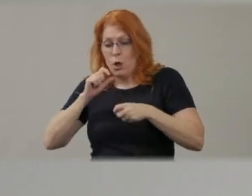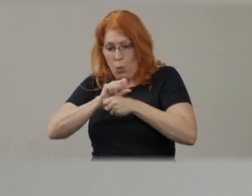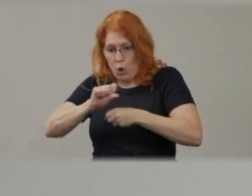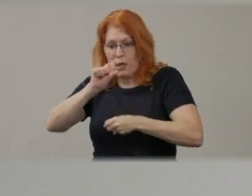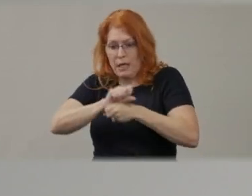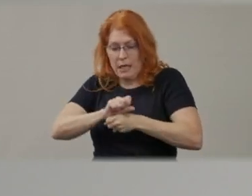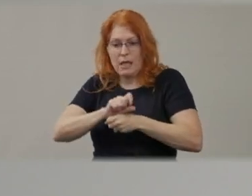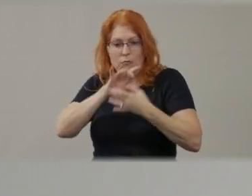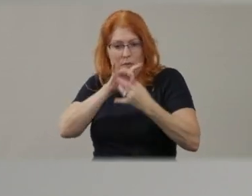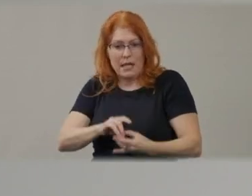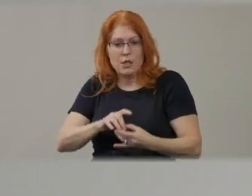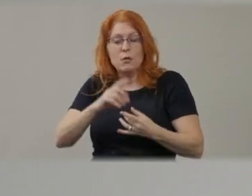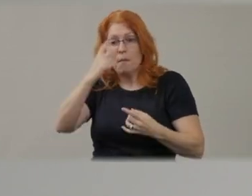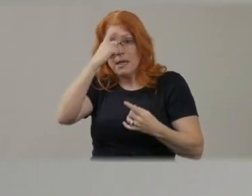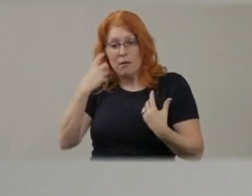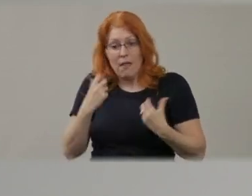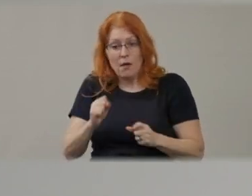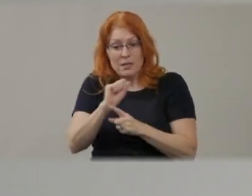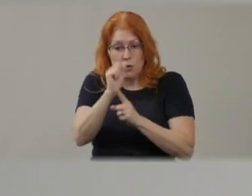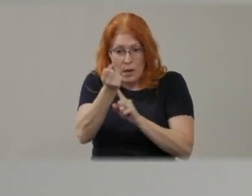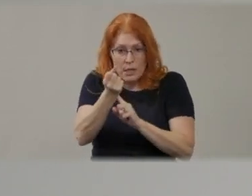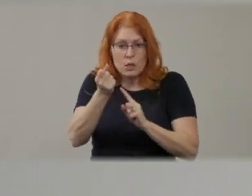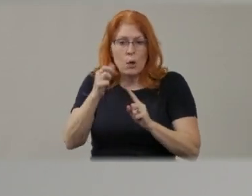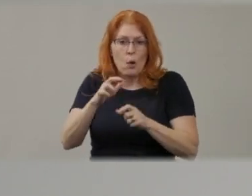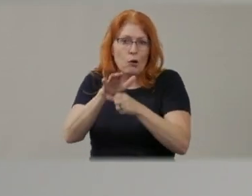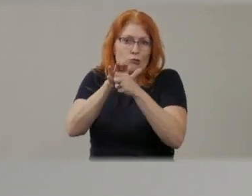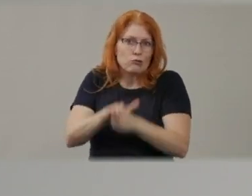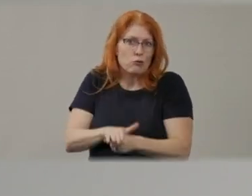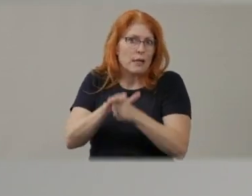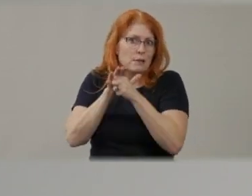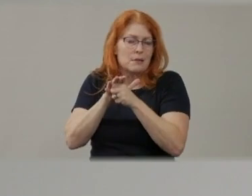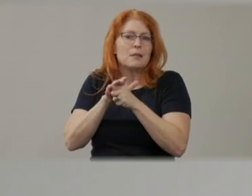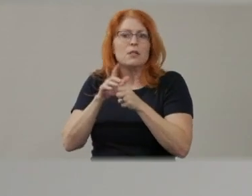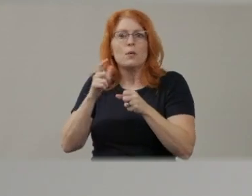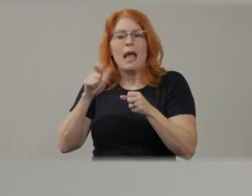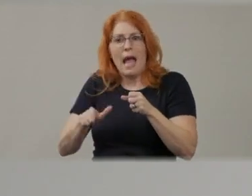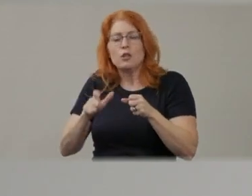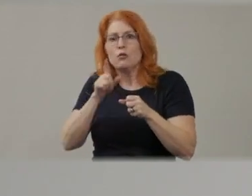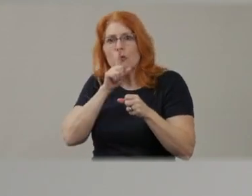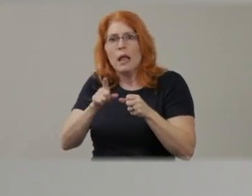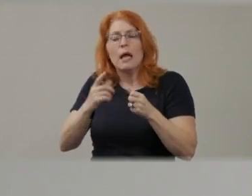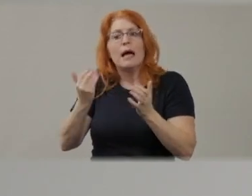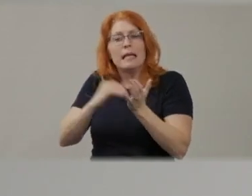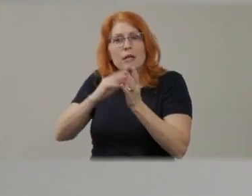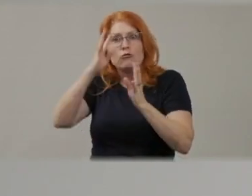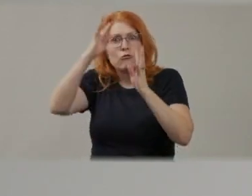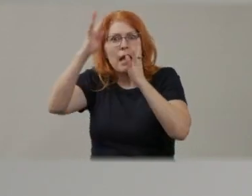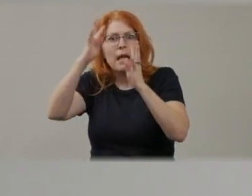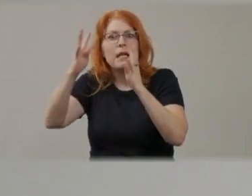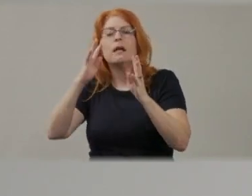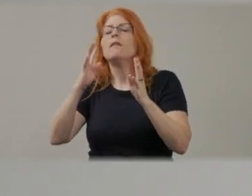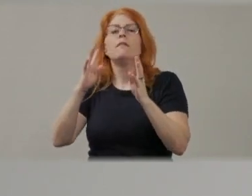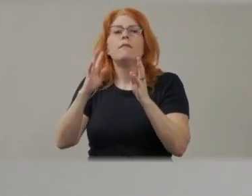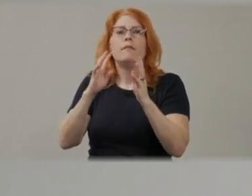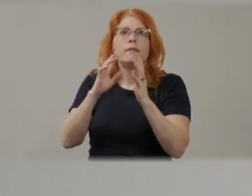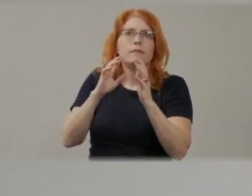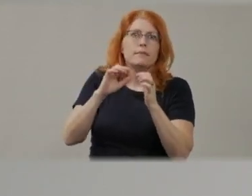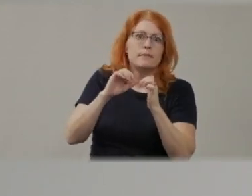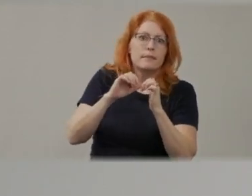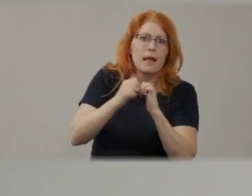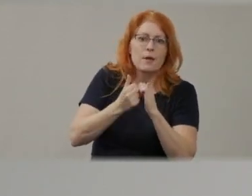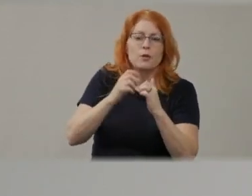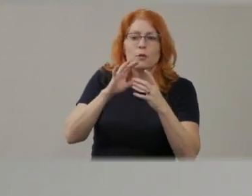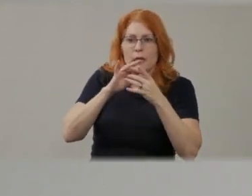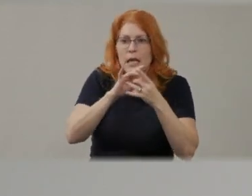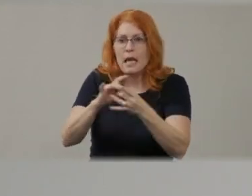as it relates to any of the mental health conditions or distress that they're under. So we had to get very, again, creative and innovative in ways in which we are